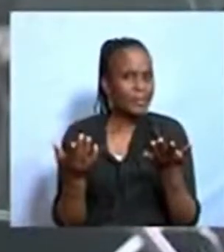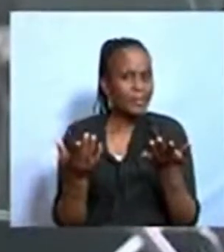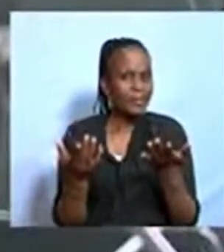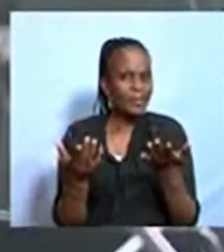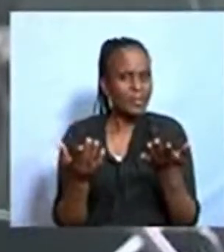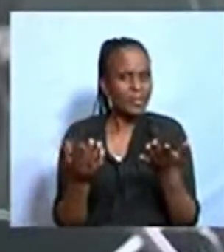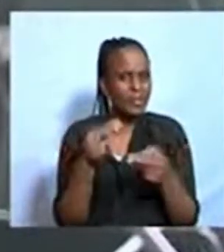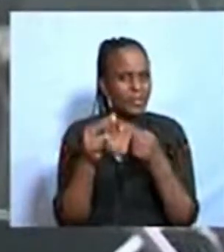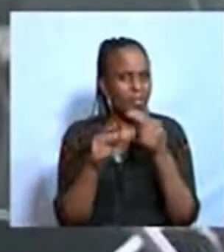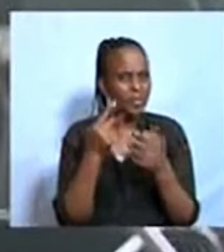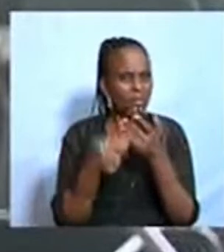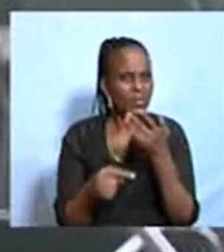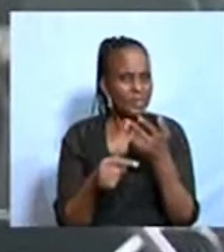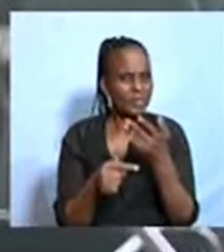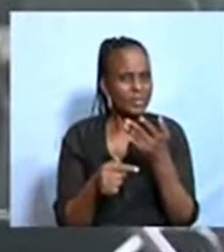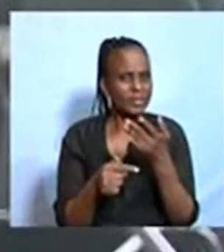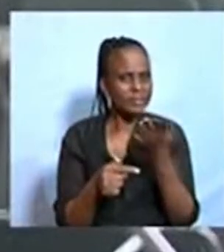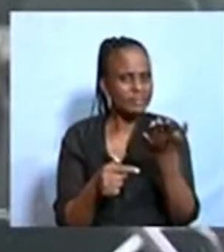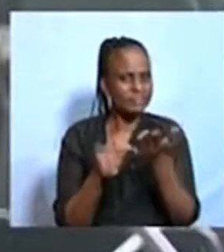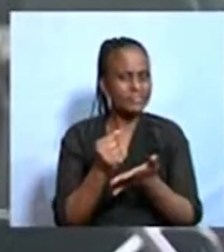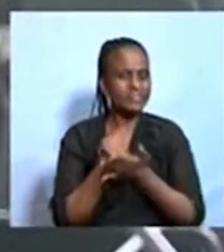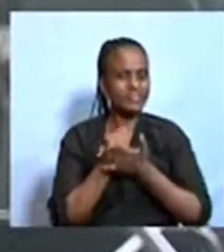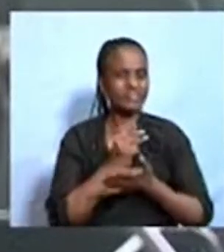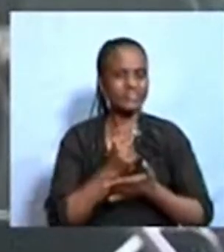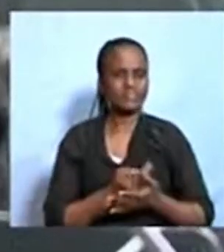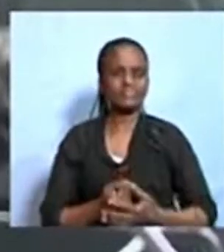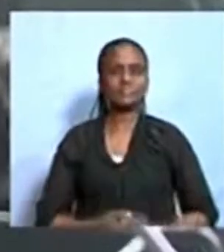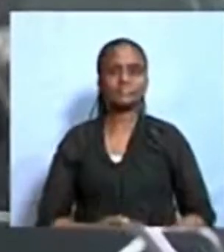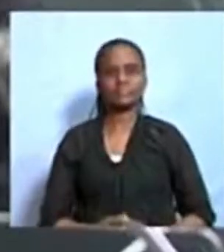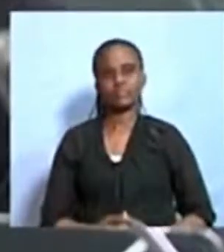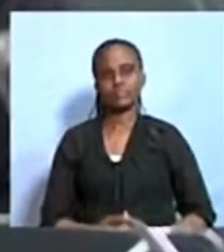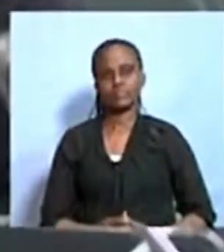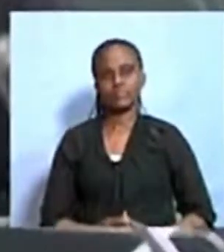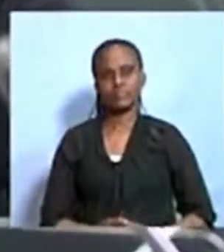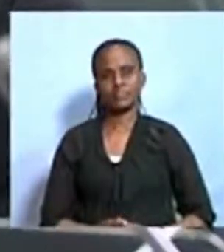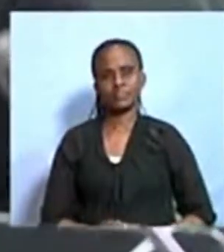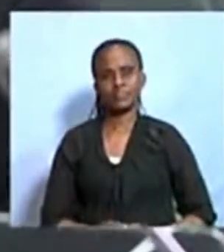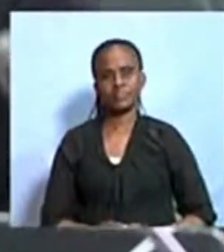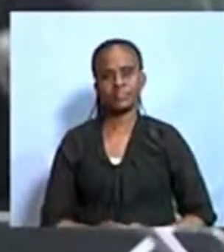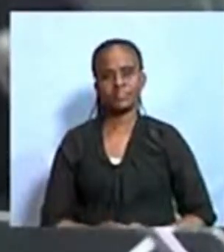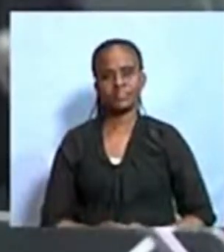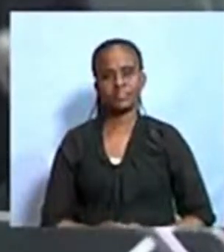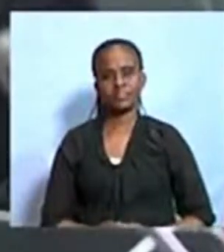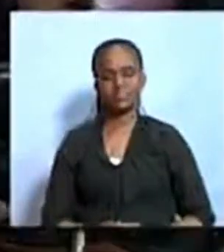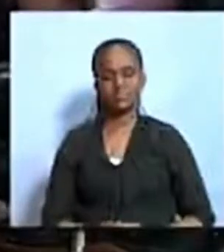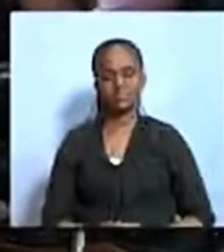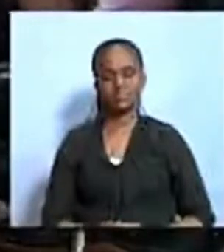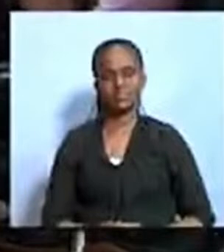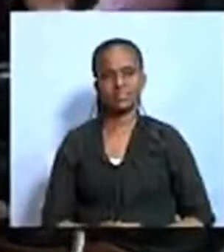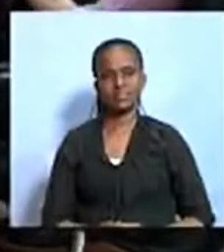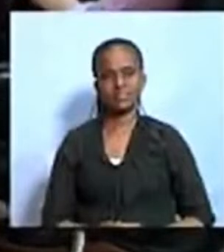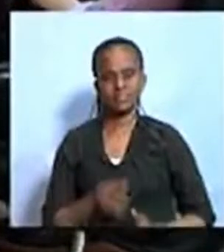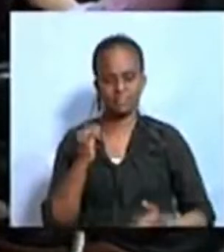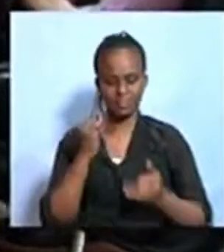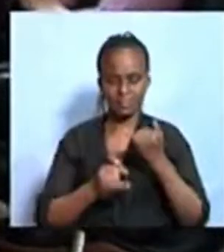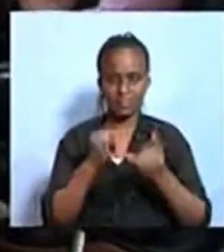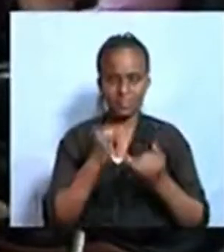by the system issues? Just help us. Thank you. The last one, Honorable